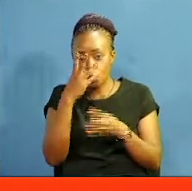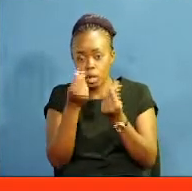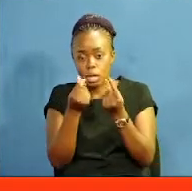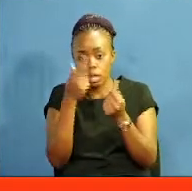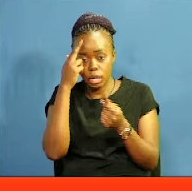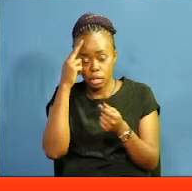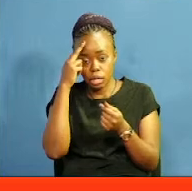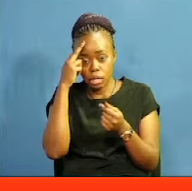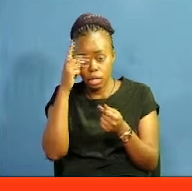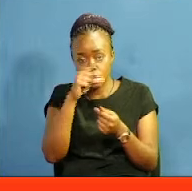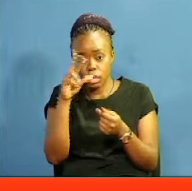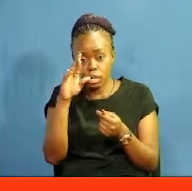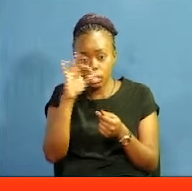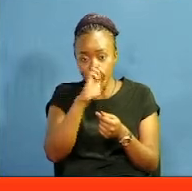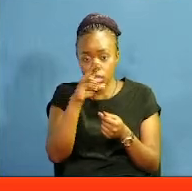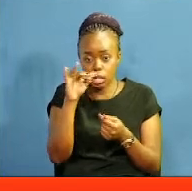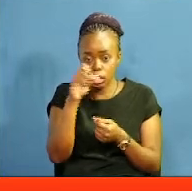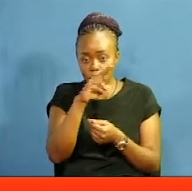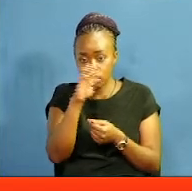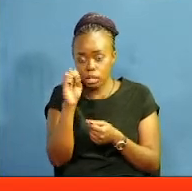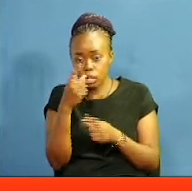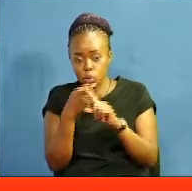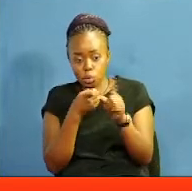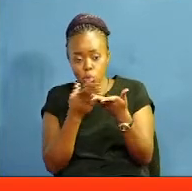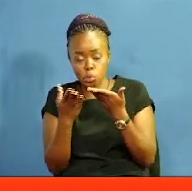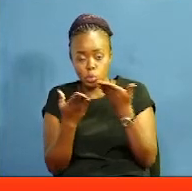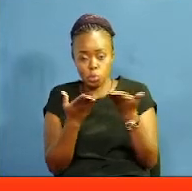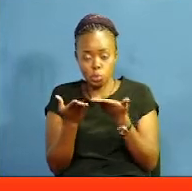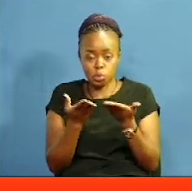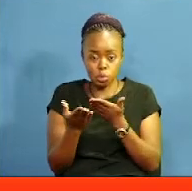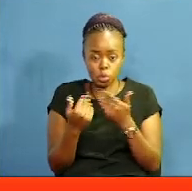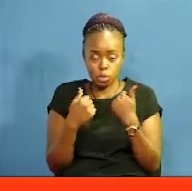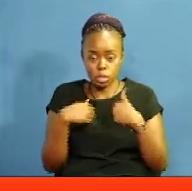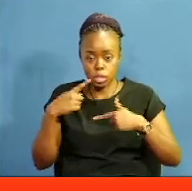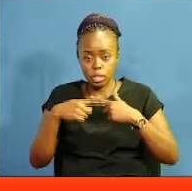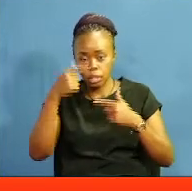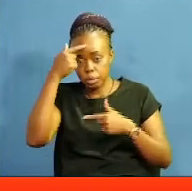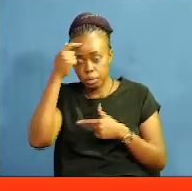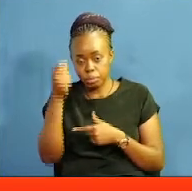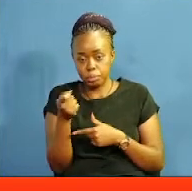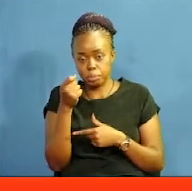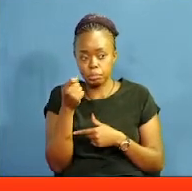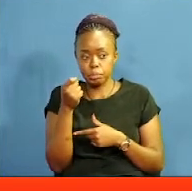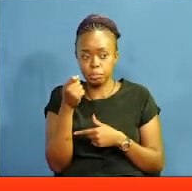simple reason. Greece did not recover from the global recession because